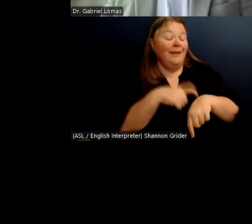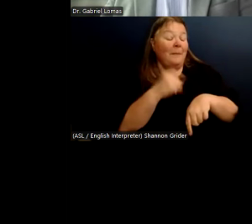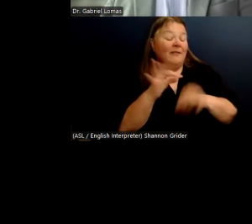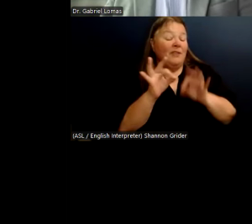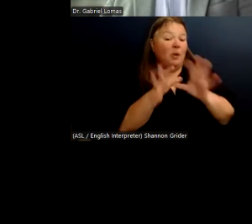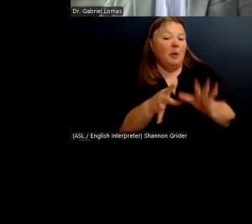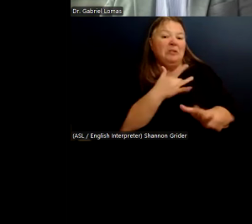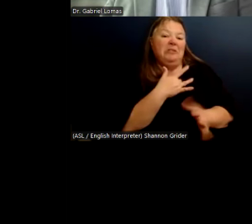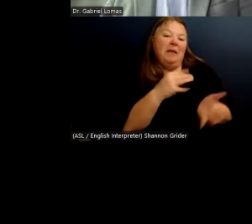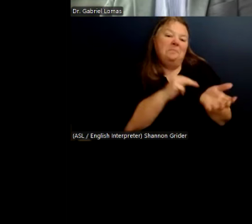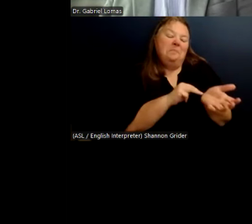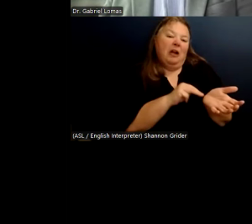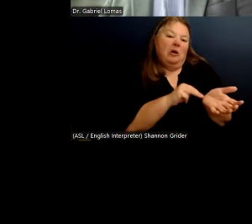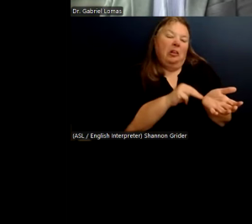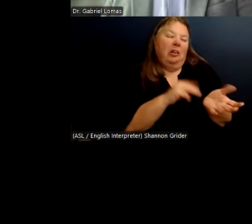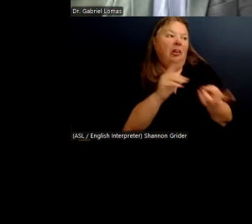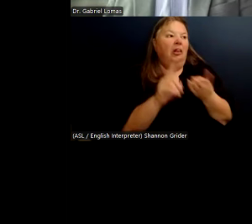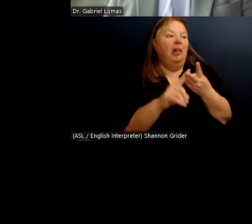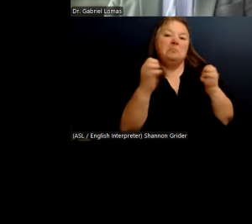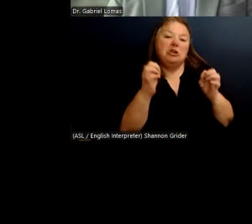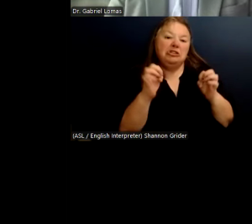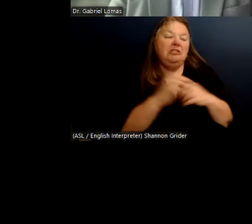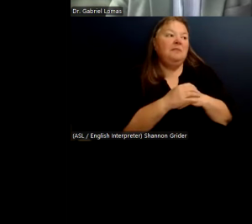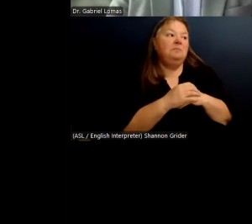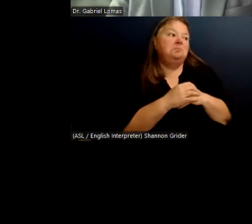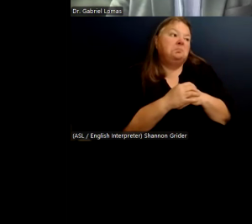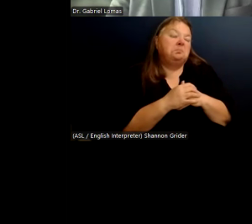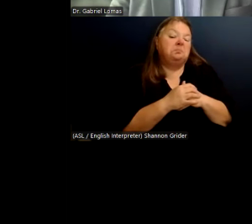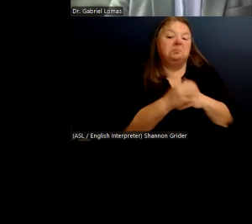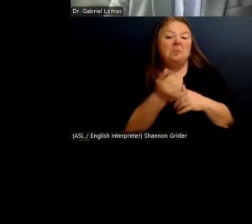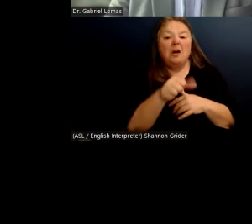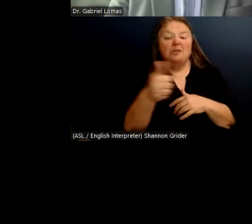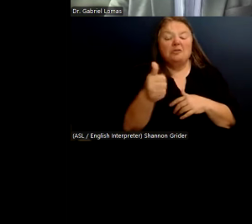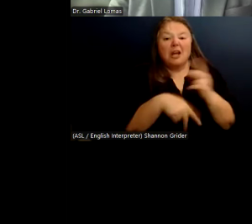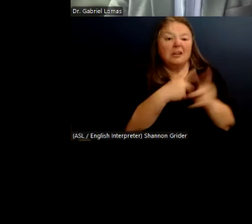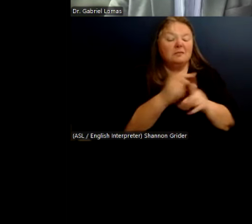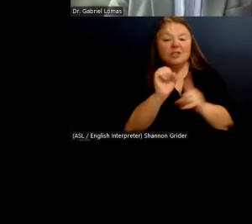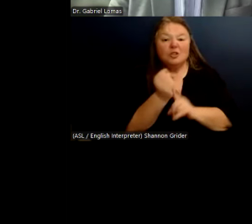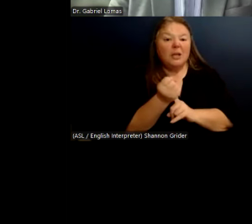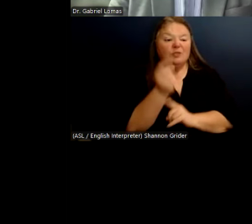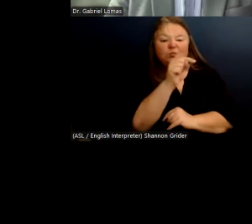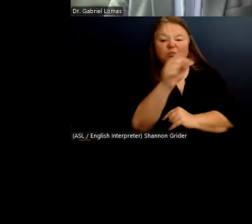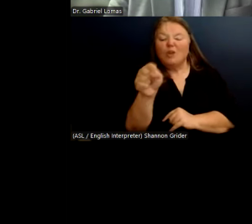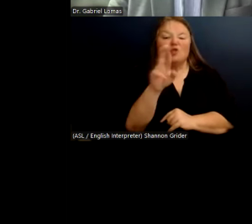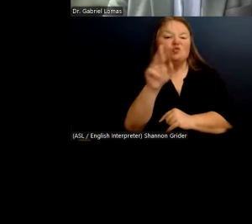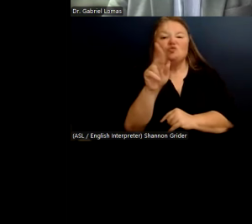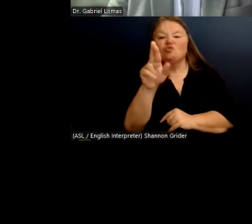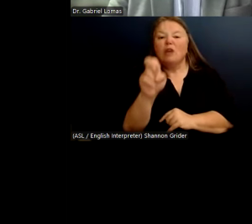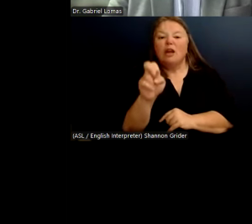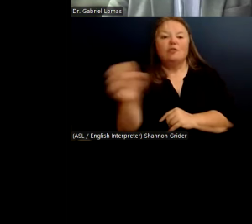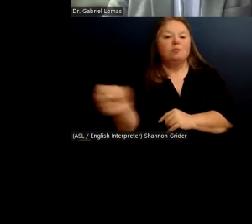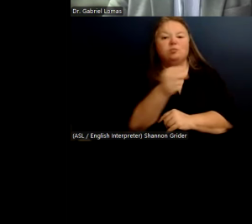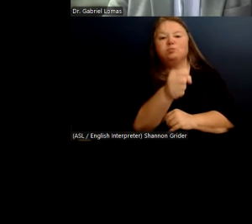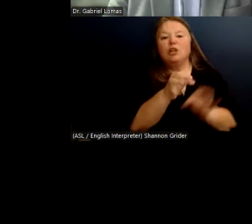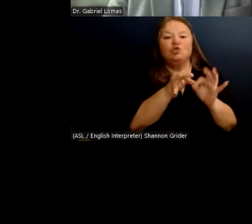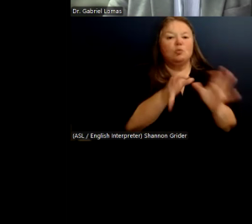medical appointment or an emergency. For any other kinds of situations, very rarely are interpreters provided.